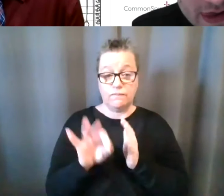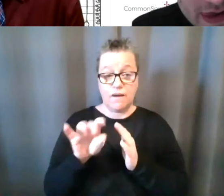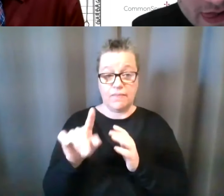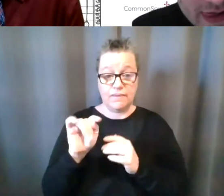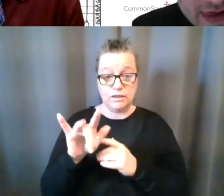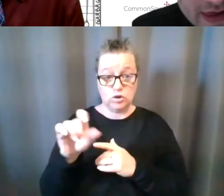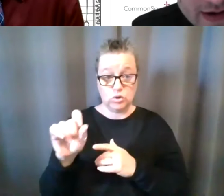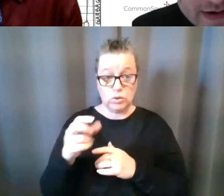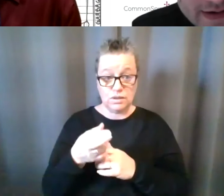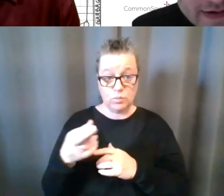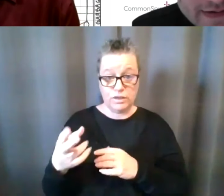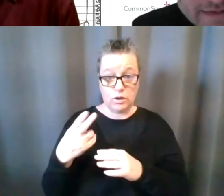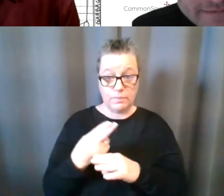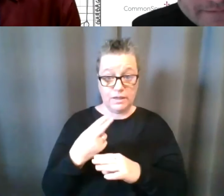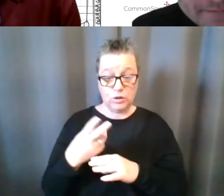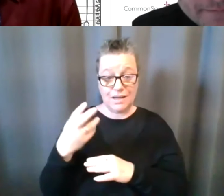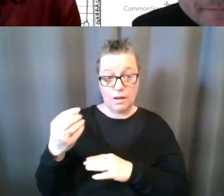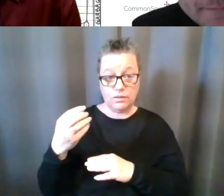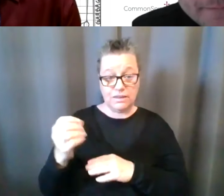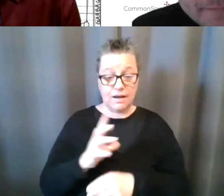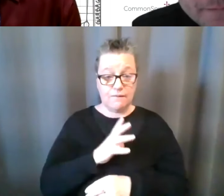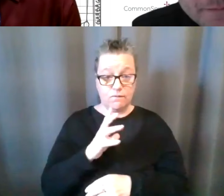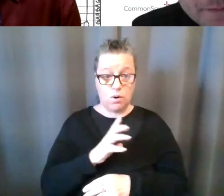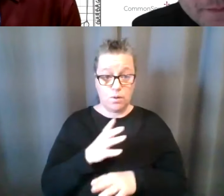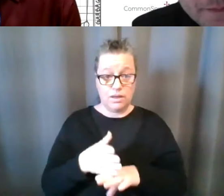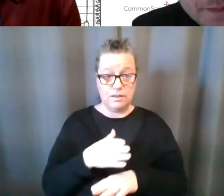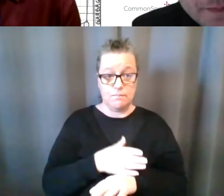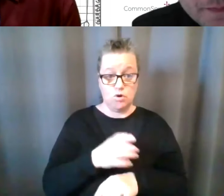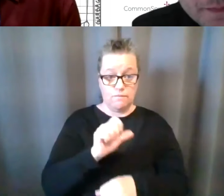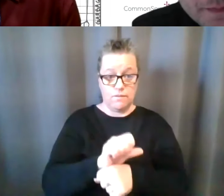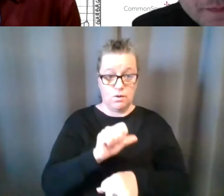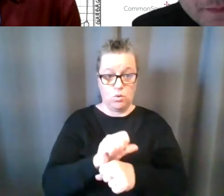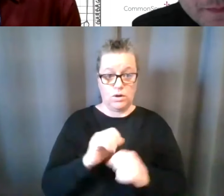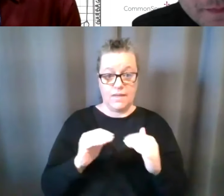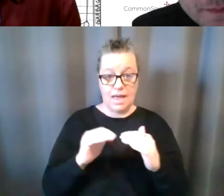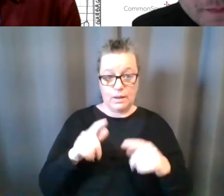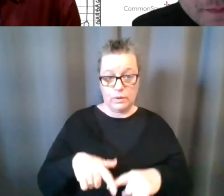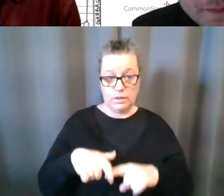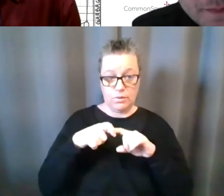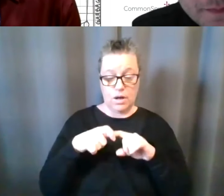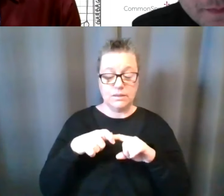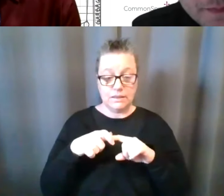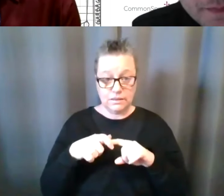and resources are being utilized outside formalized improvement work, the equity pauses and the waste wheel?